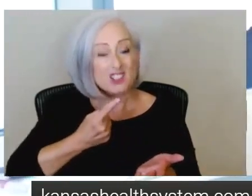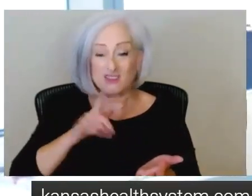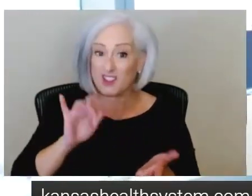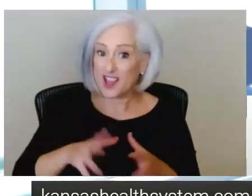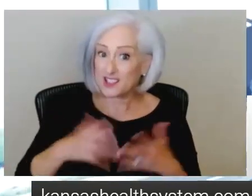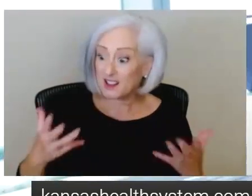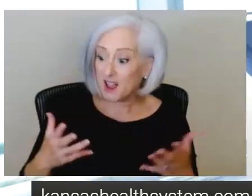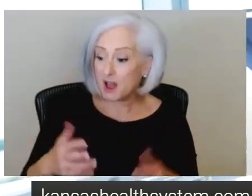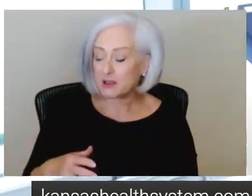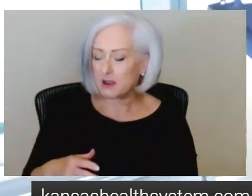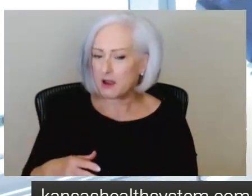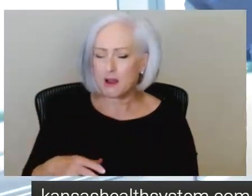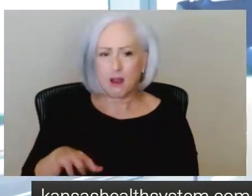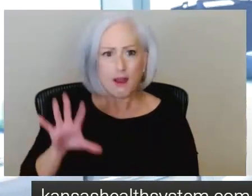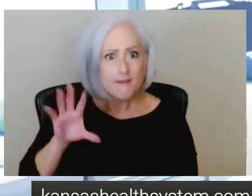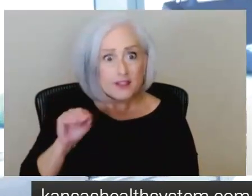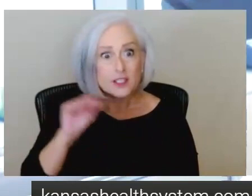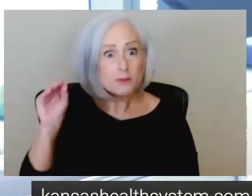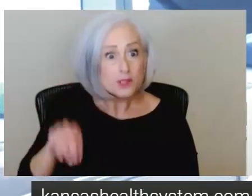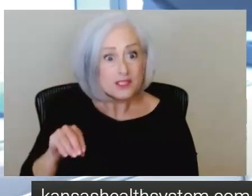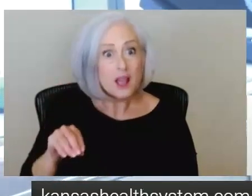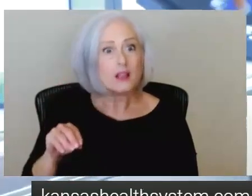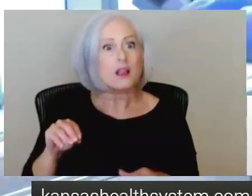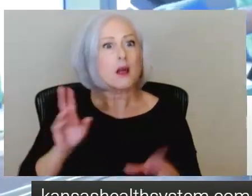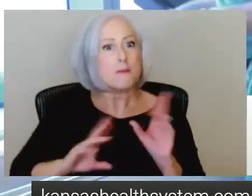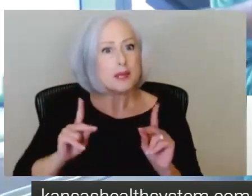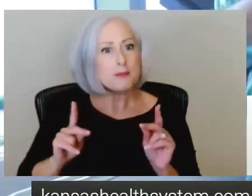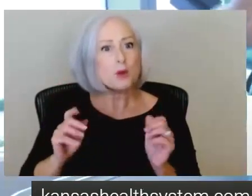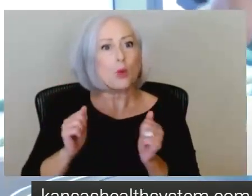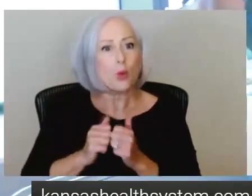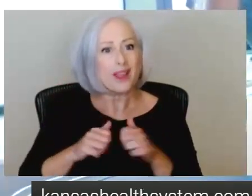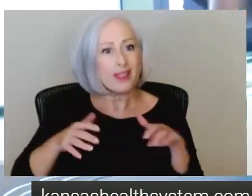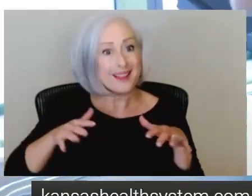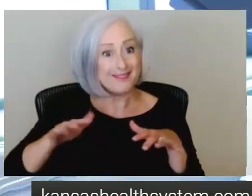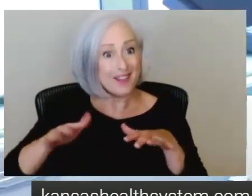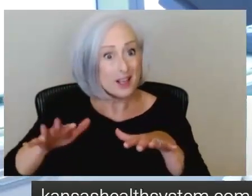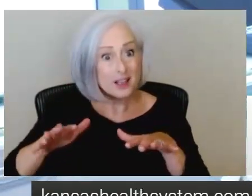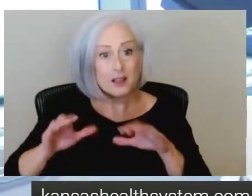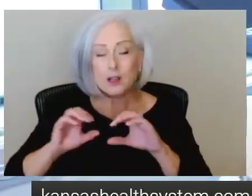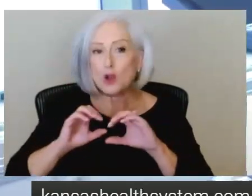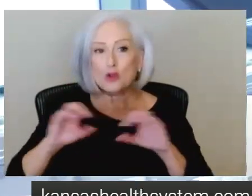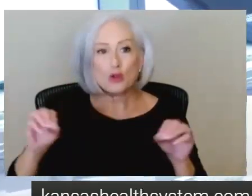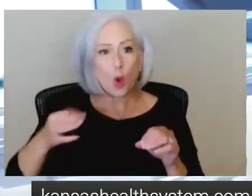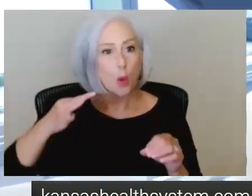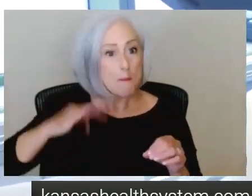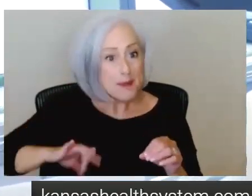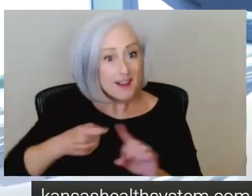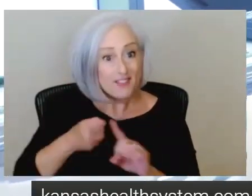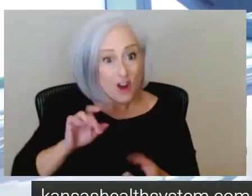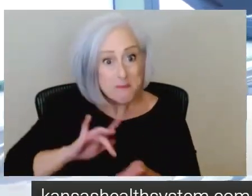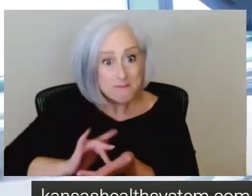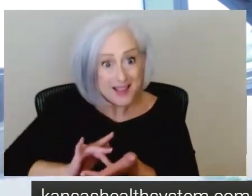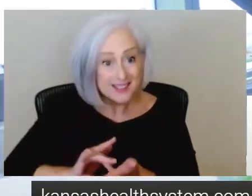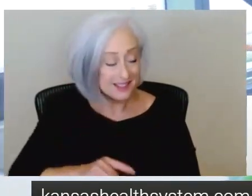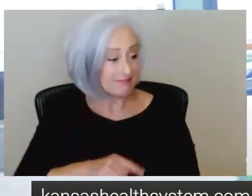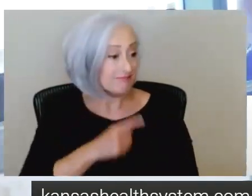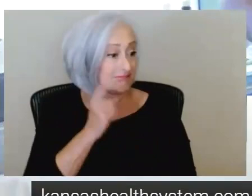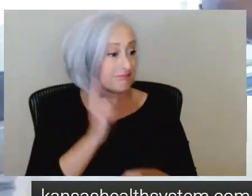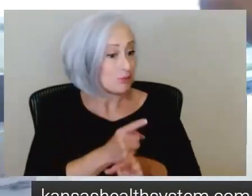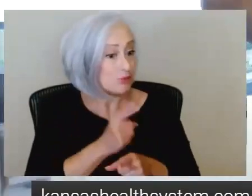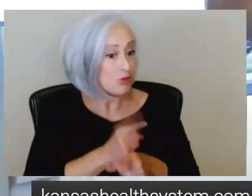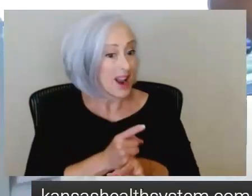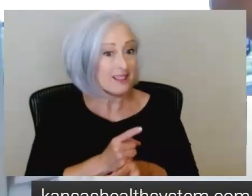50% of people who have essential tremor don't get benefits from medication. Yeah, this is their get adequate benefit, from